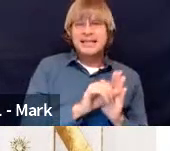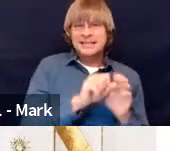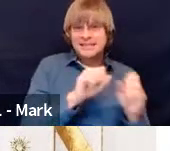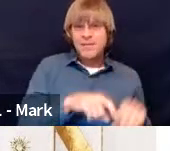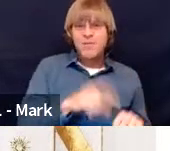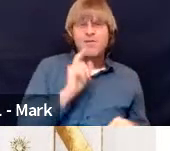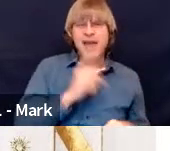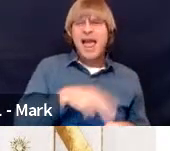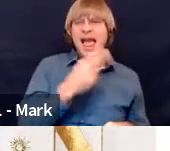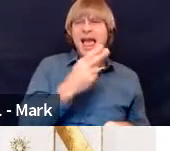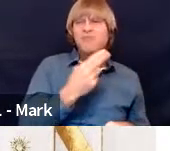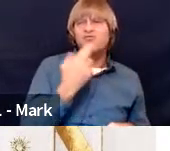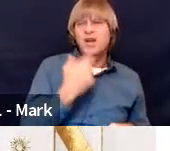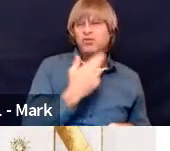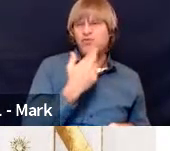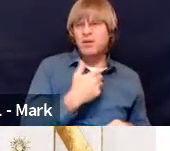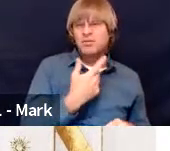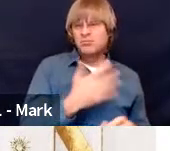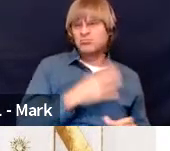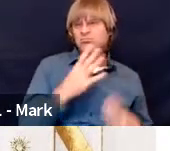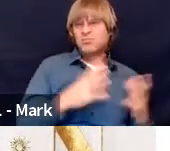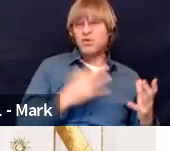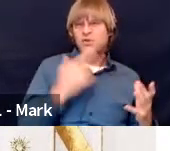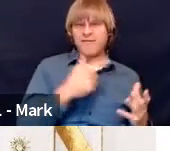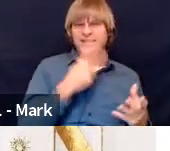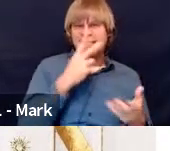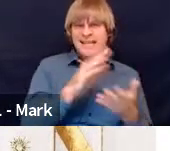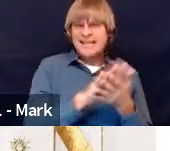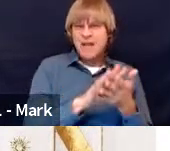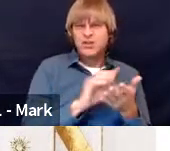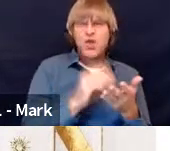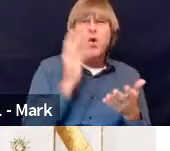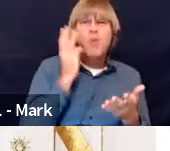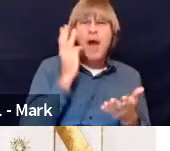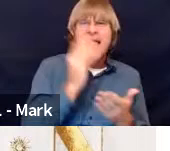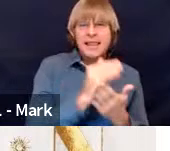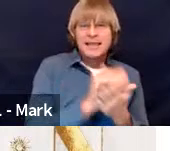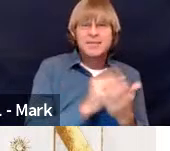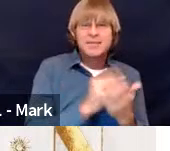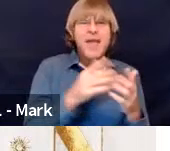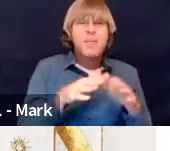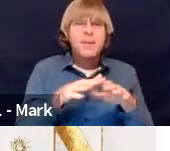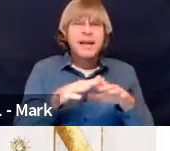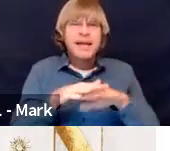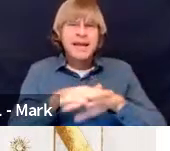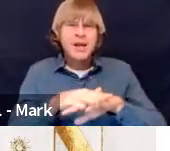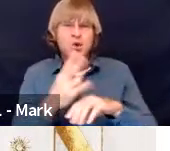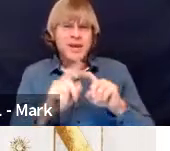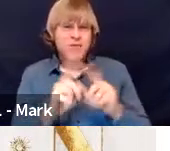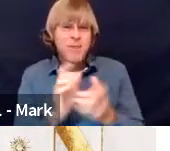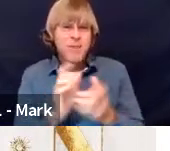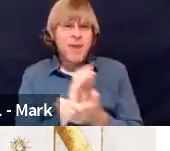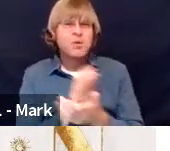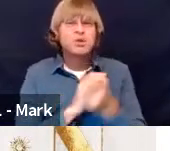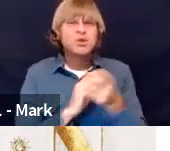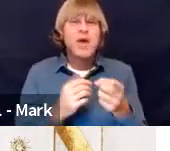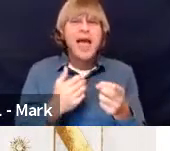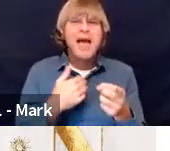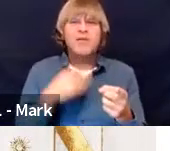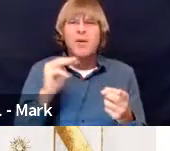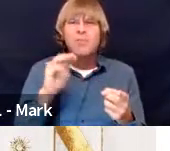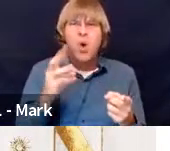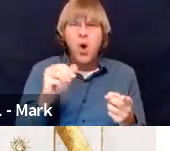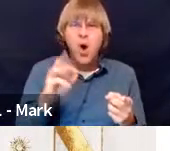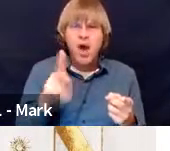very high-end restaurant. So you can see some texture in the wine list, but then they blended two different papers. We've got